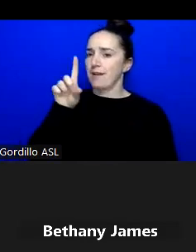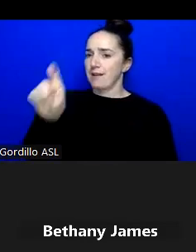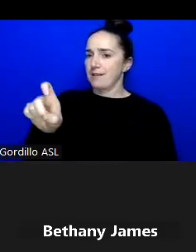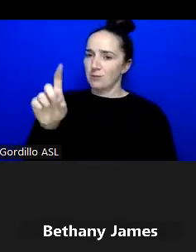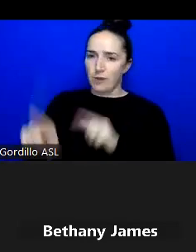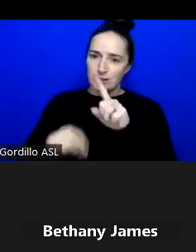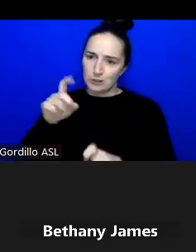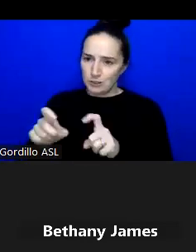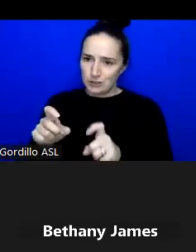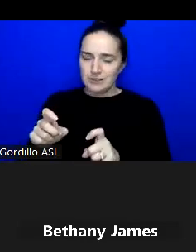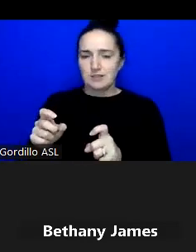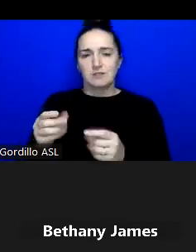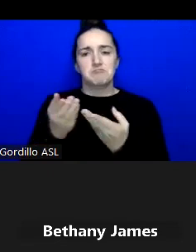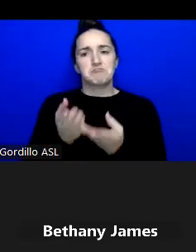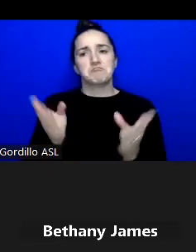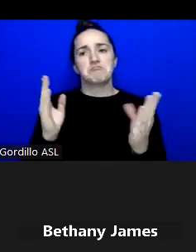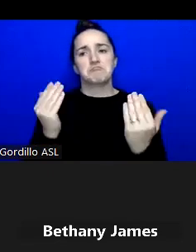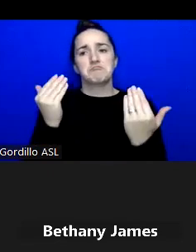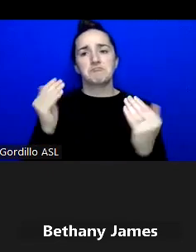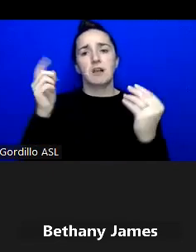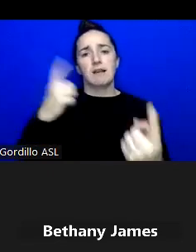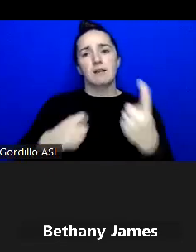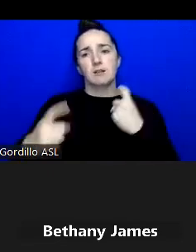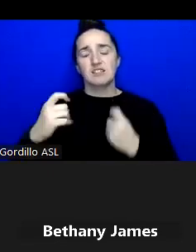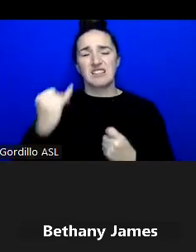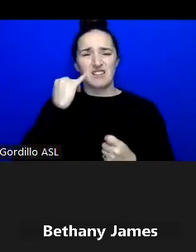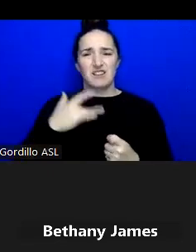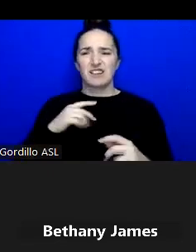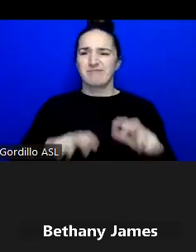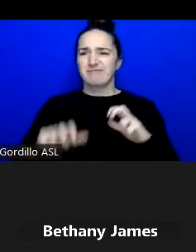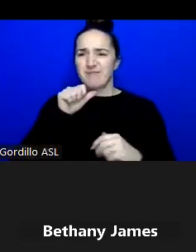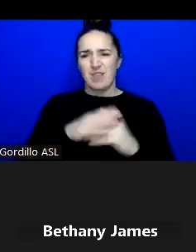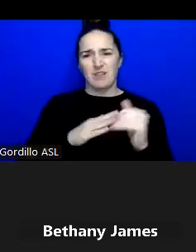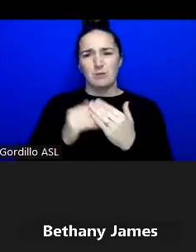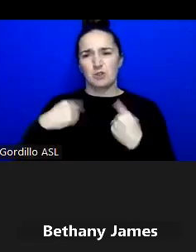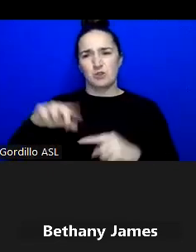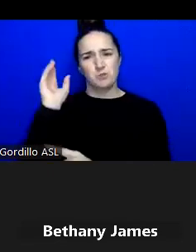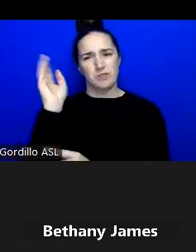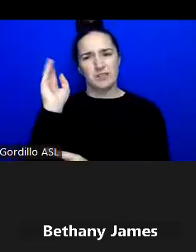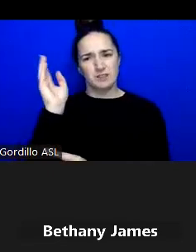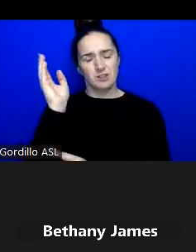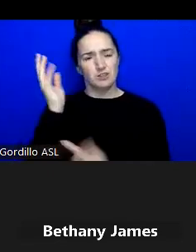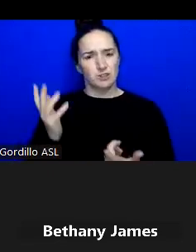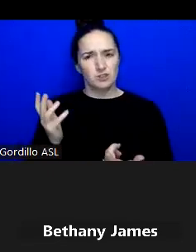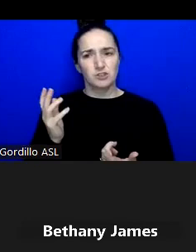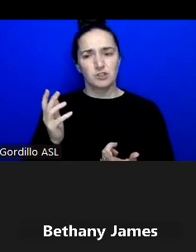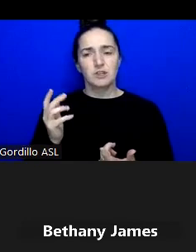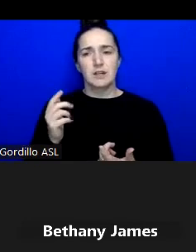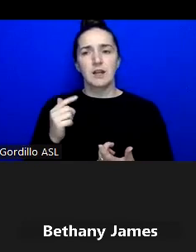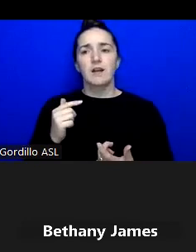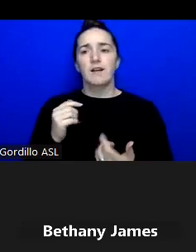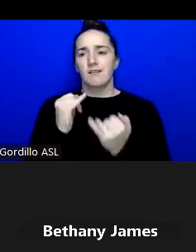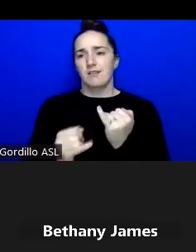welcome to ask me whatever you would like. If you don't feel comfortable asking something during a presentation or the presentation, I will be providing my